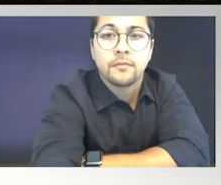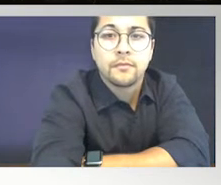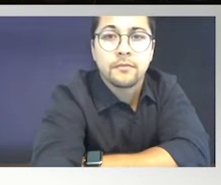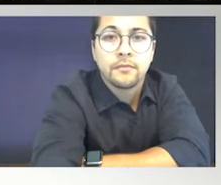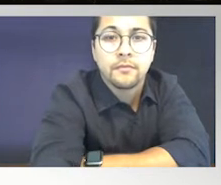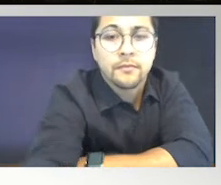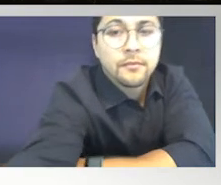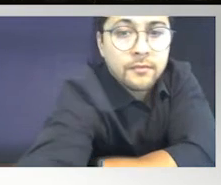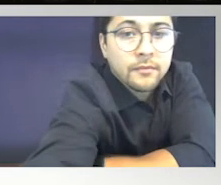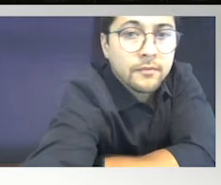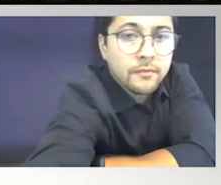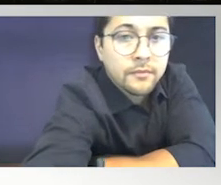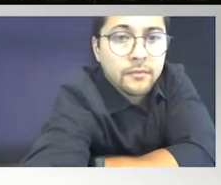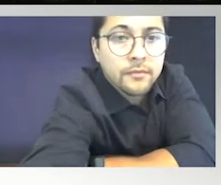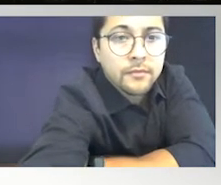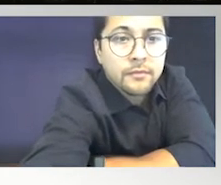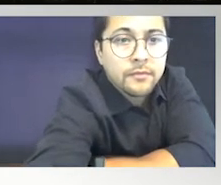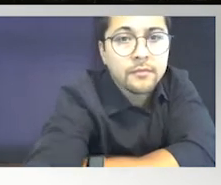For me?